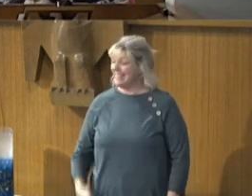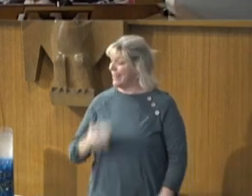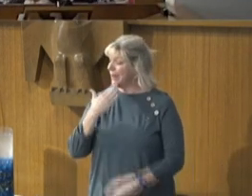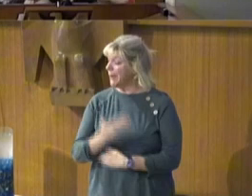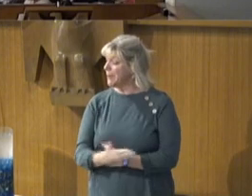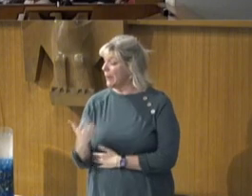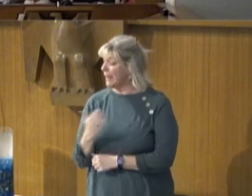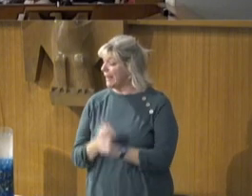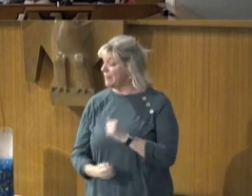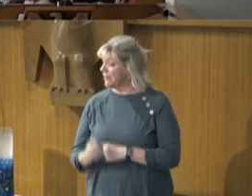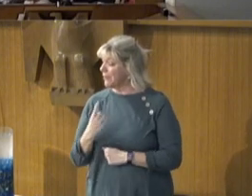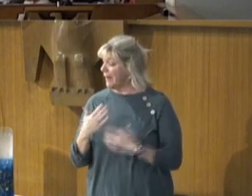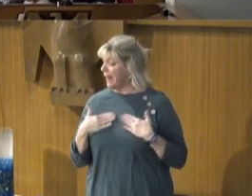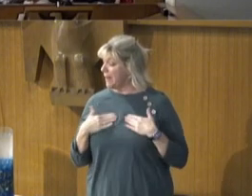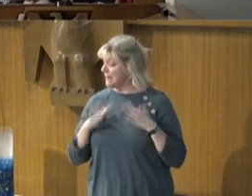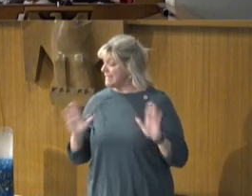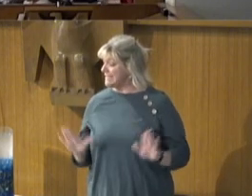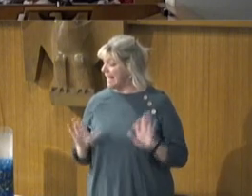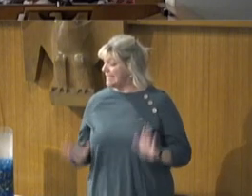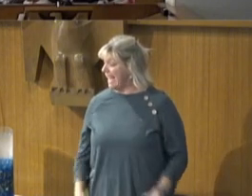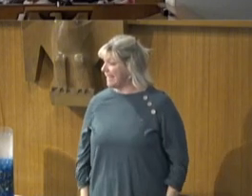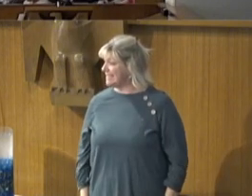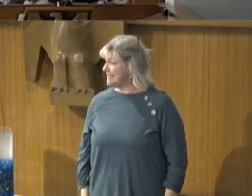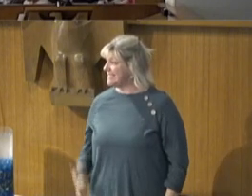Morning, everyone. Happy Sunday.